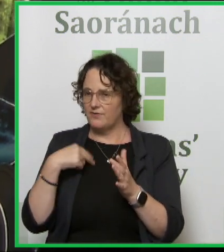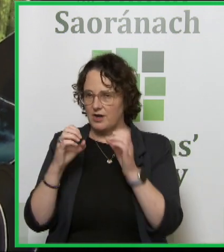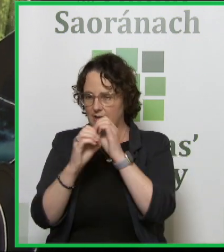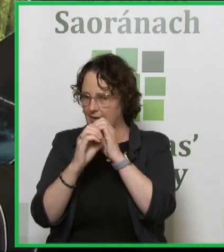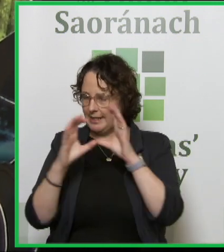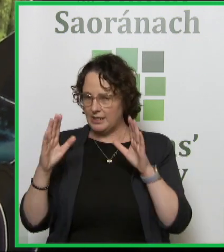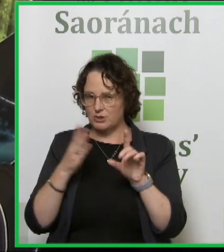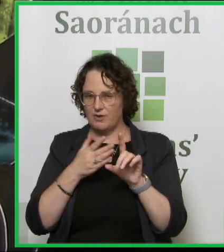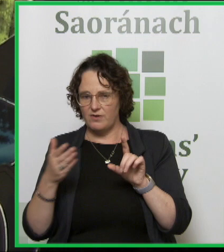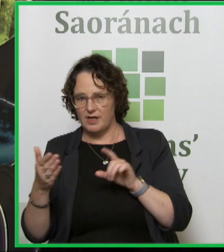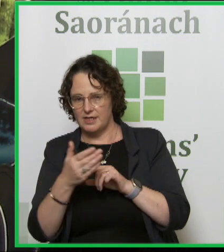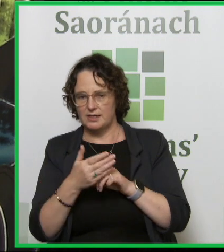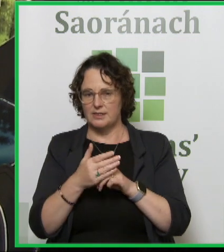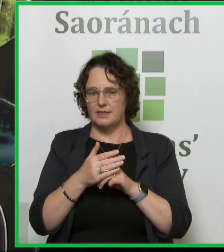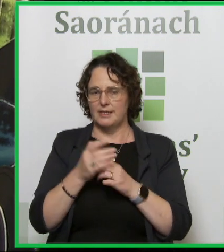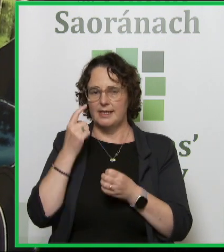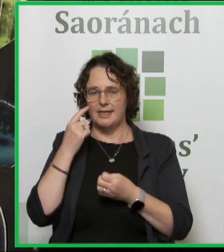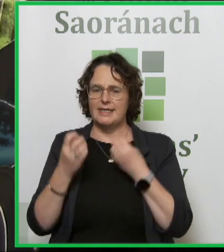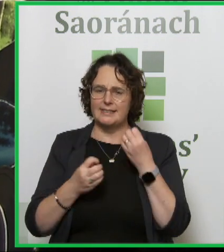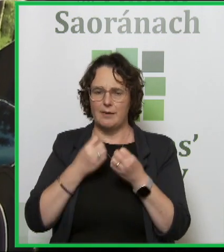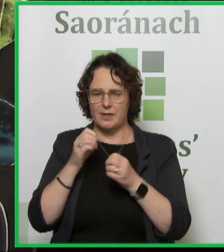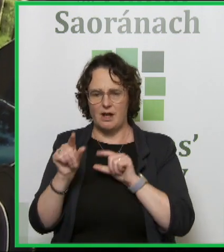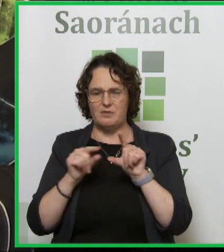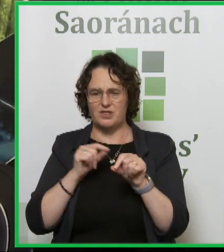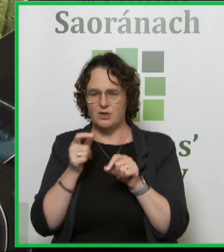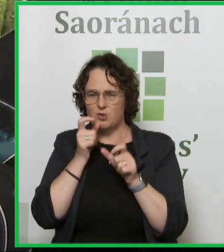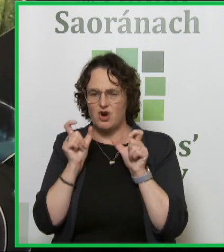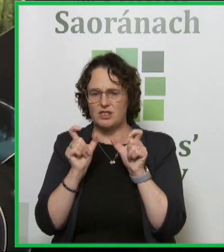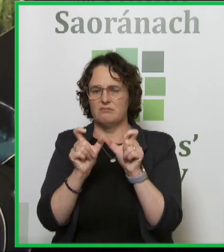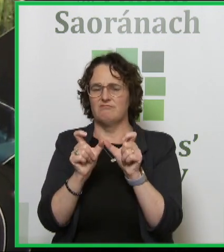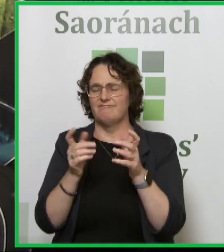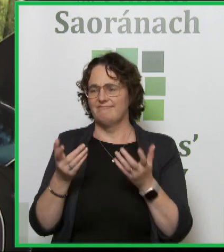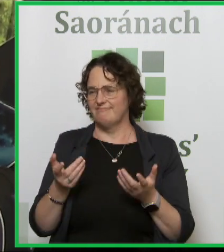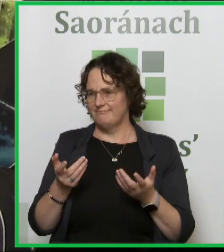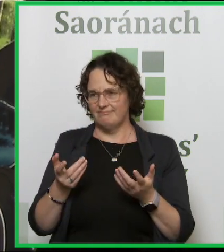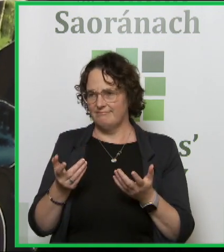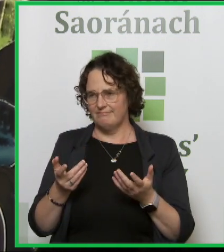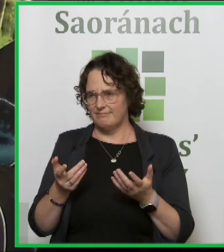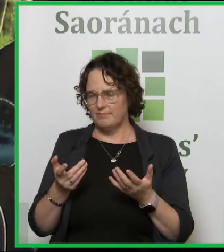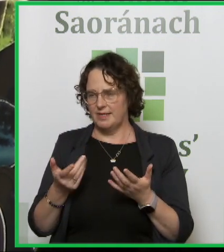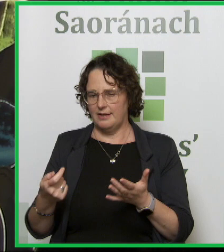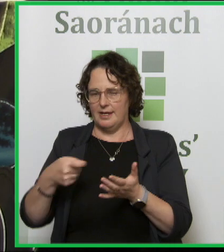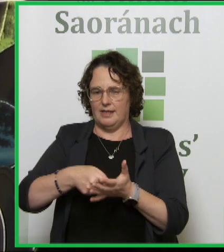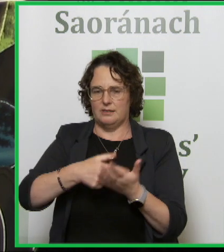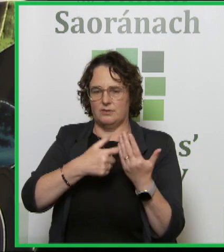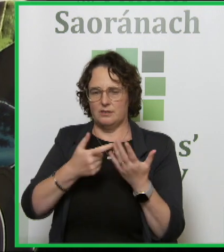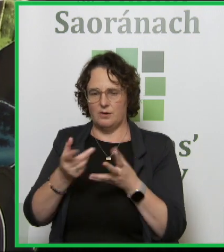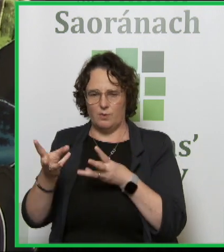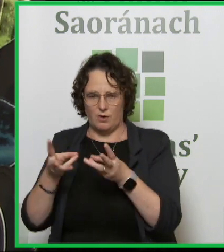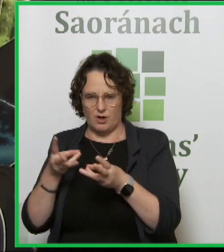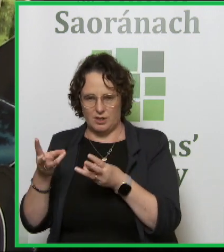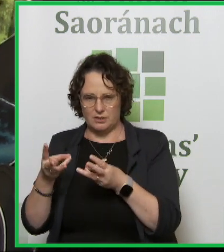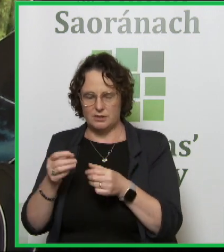avoiding things like examine options. That just sets up a whole new stream of work.